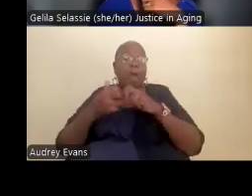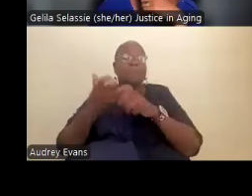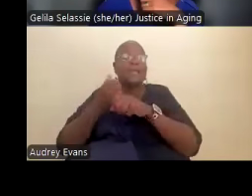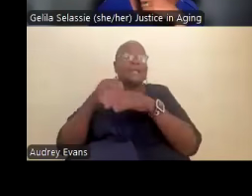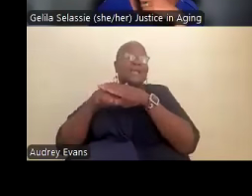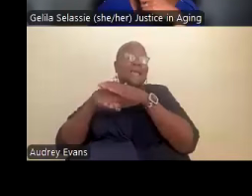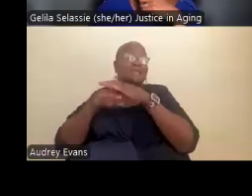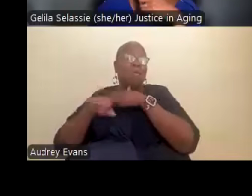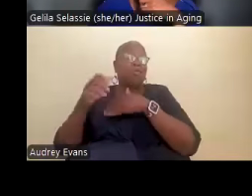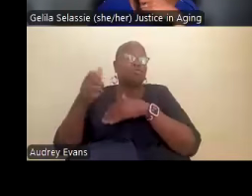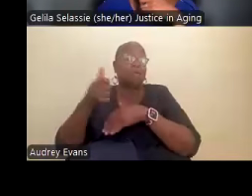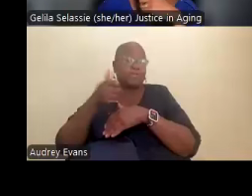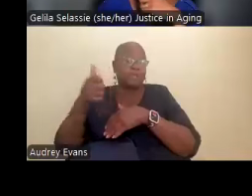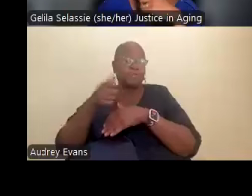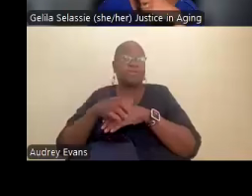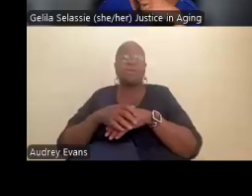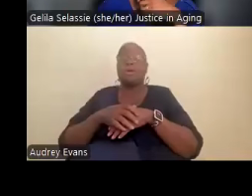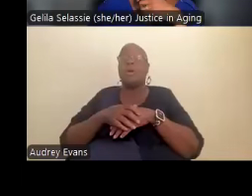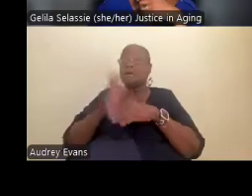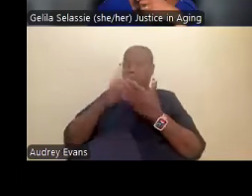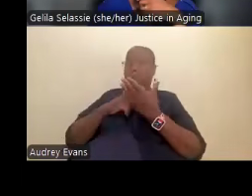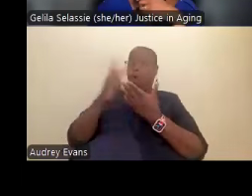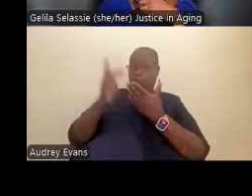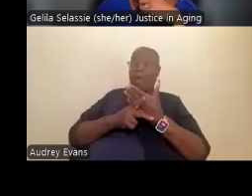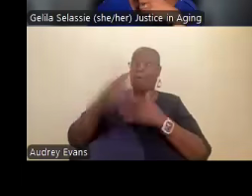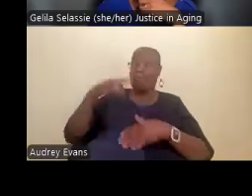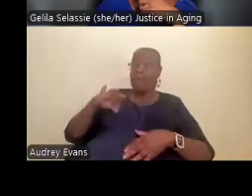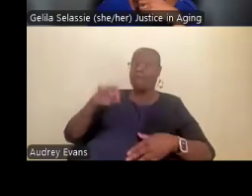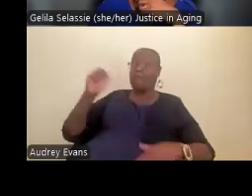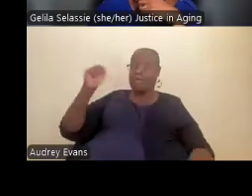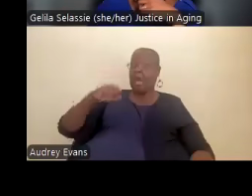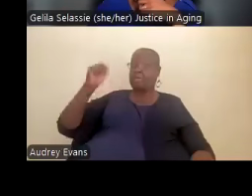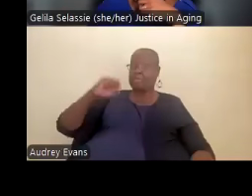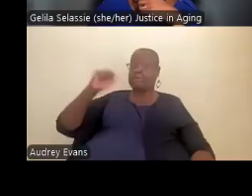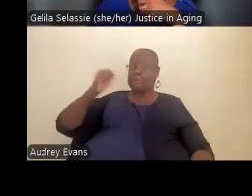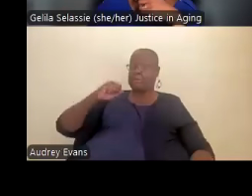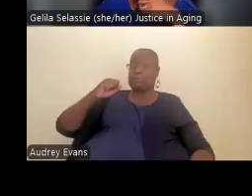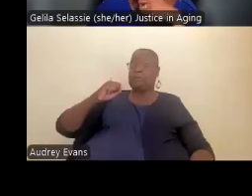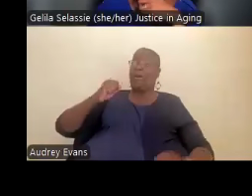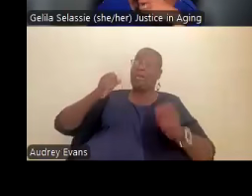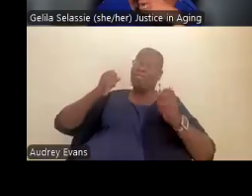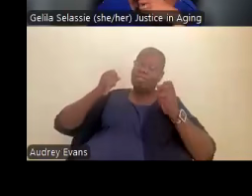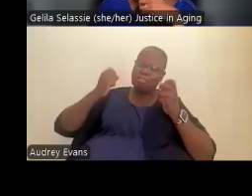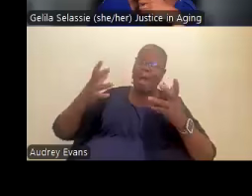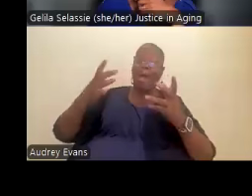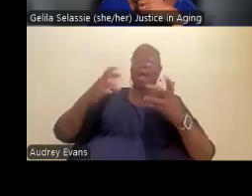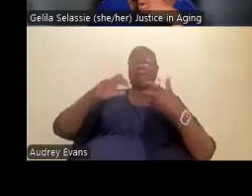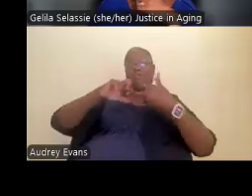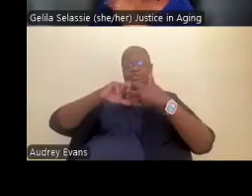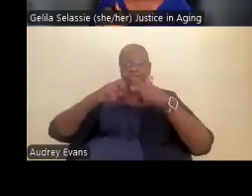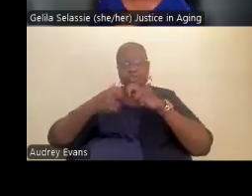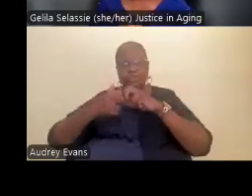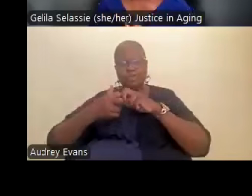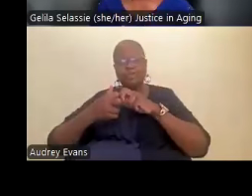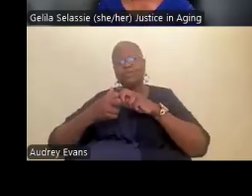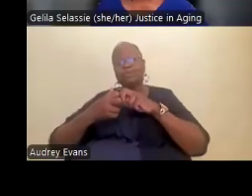accessible transportation. So while it is a program benefit, there are a lot of issues with